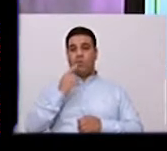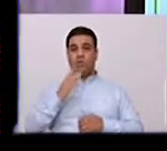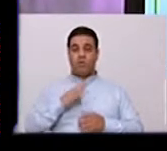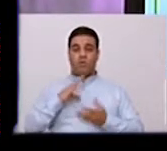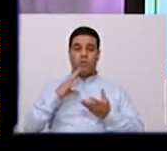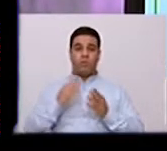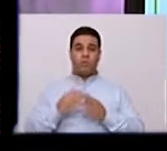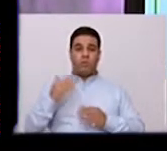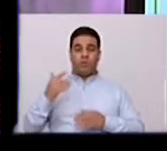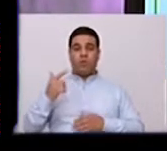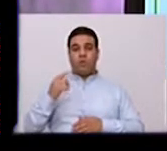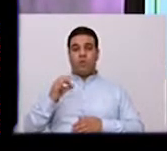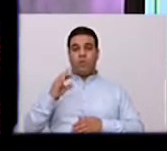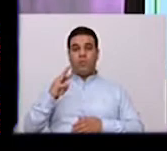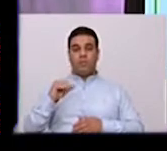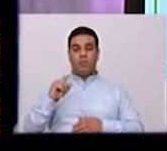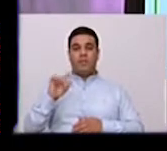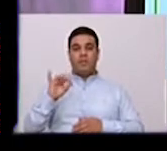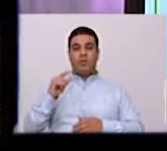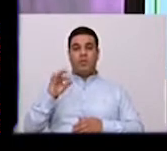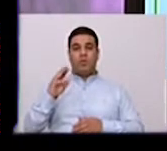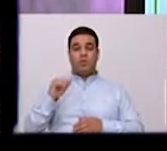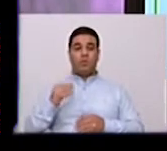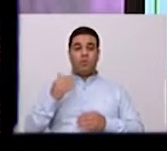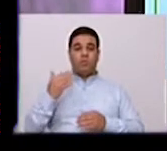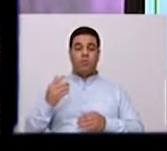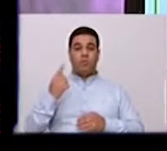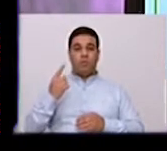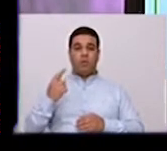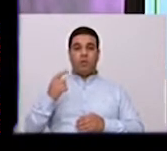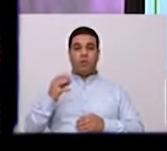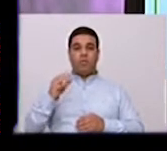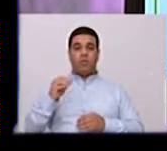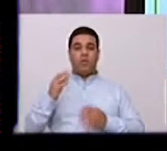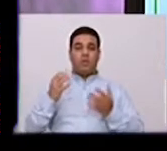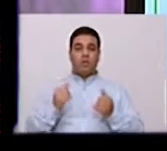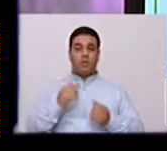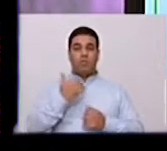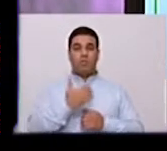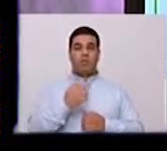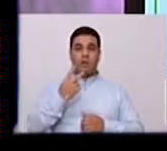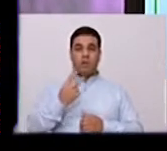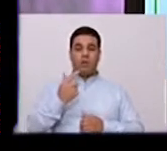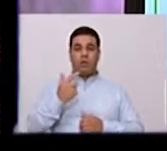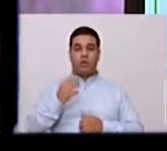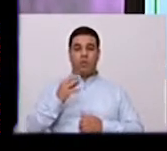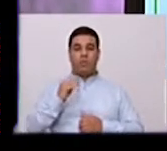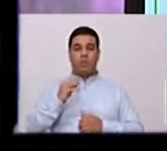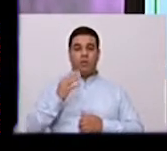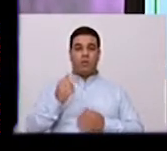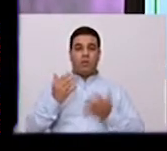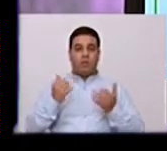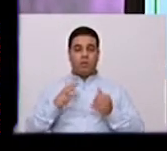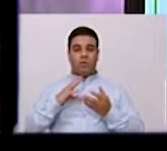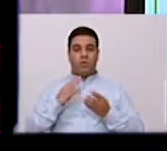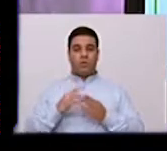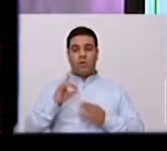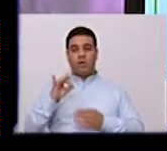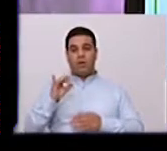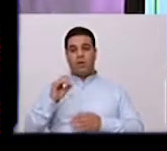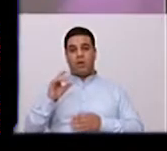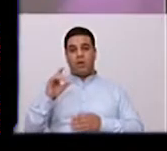bo'yicha u gomozigotali. Shuning uchun bundan bitta gamet olamiz. Bundan ikkita gamet olinadi. Ya'ni rezus